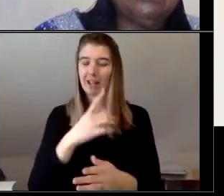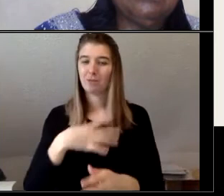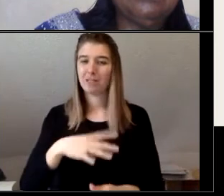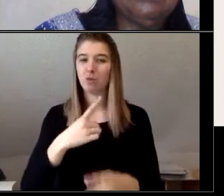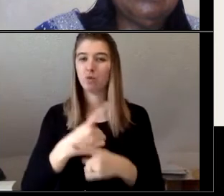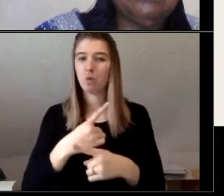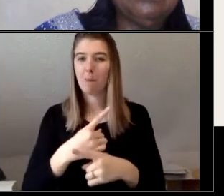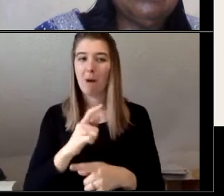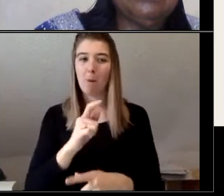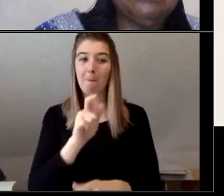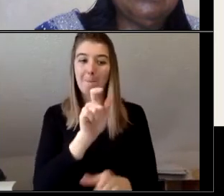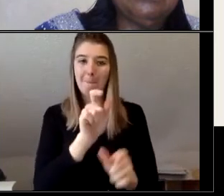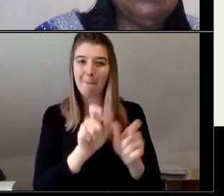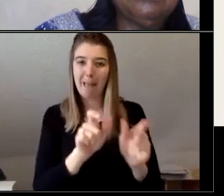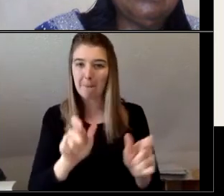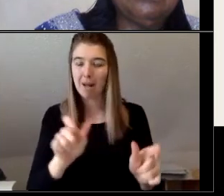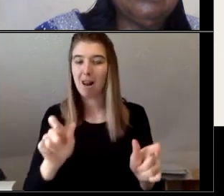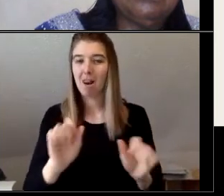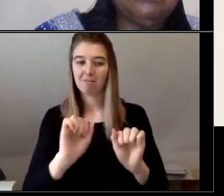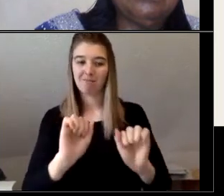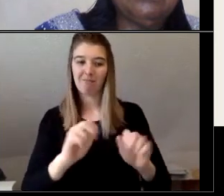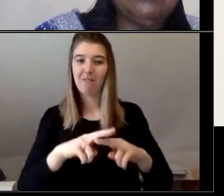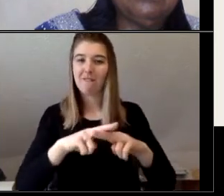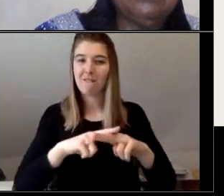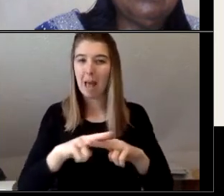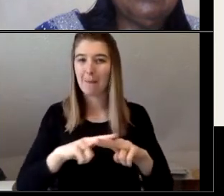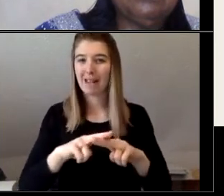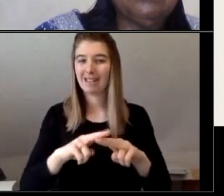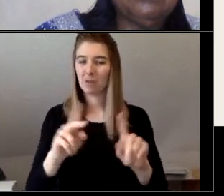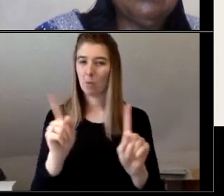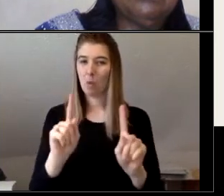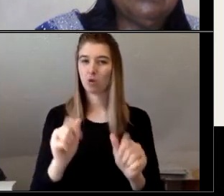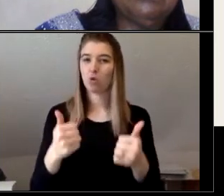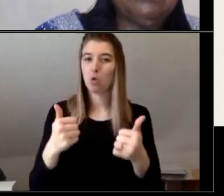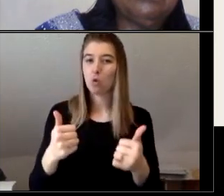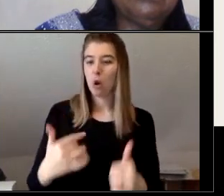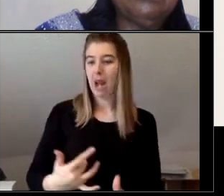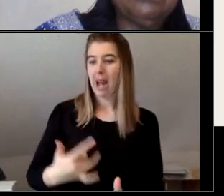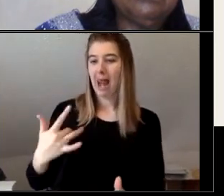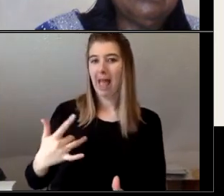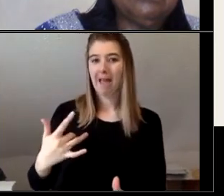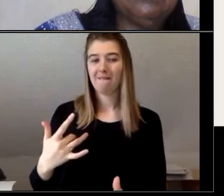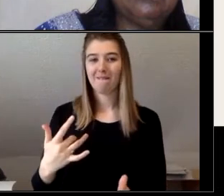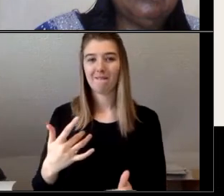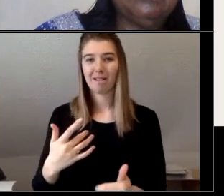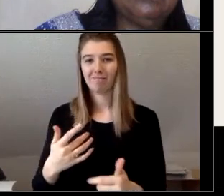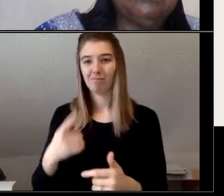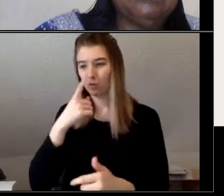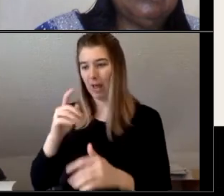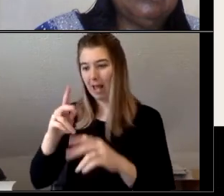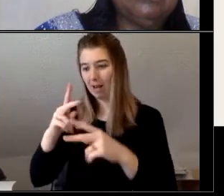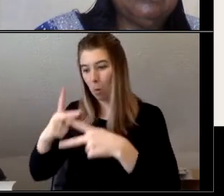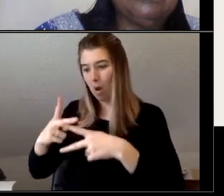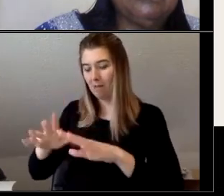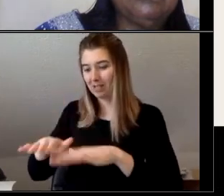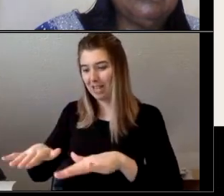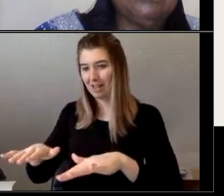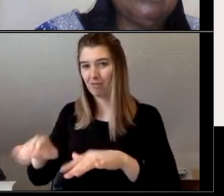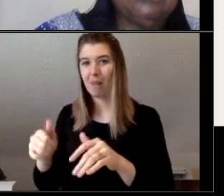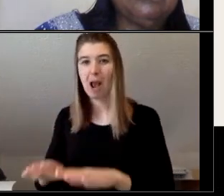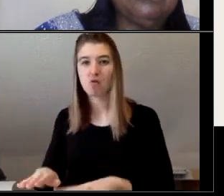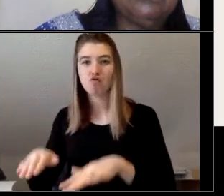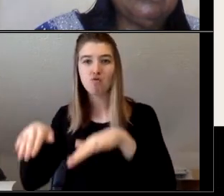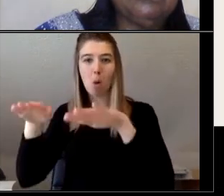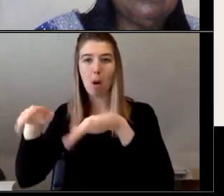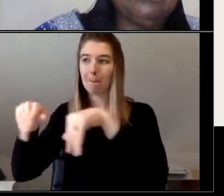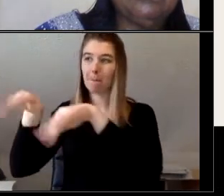does a good life lived look like? Because, you know, even if you choose to start a family, your children grow up, you know, your lives change. You become